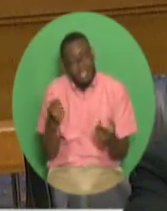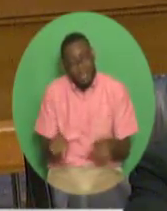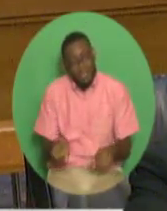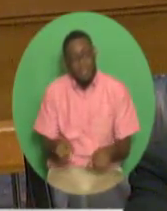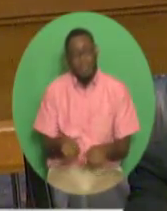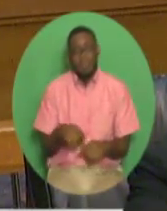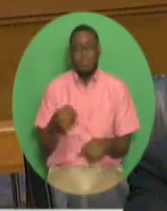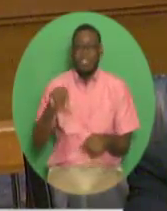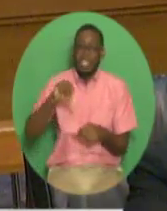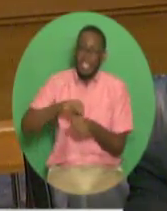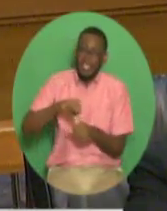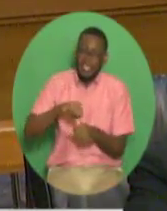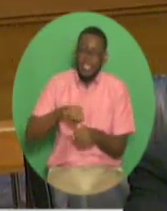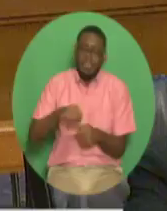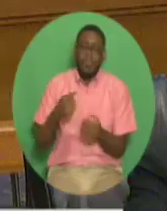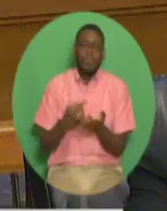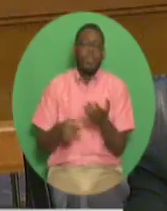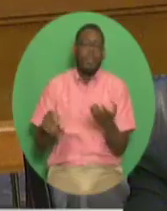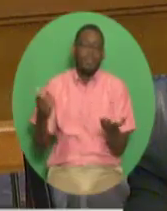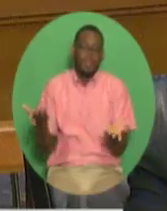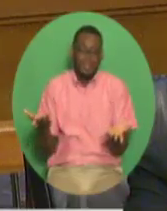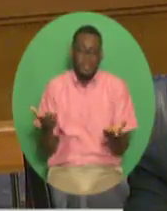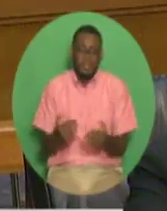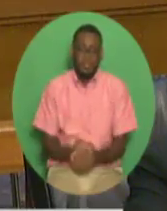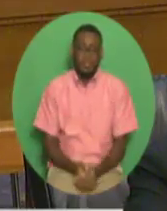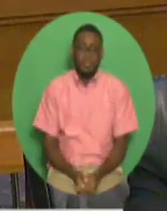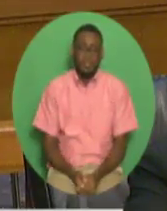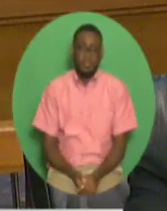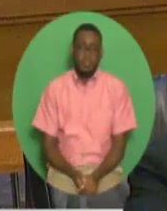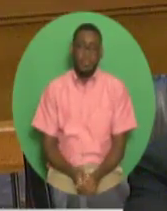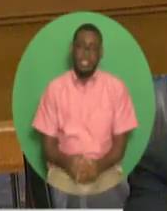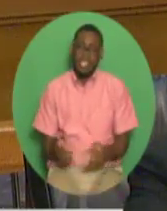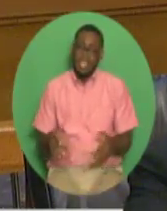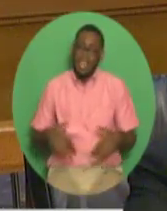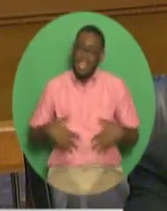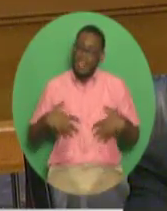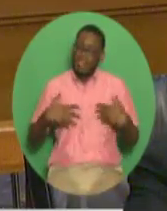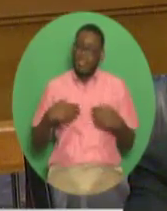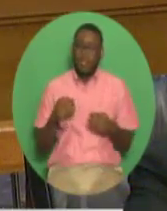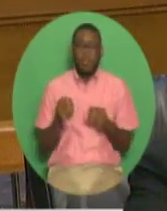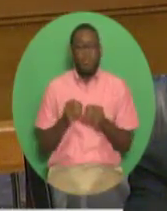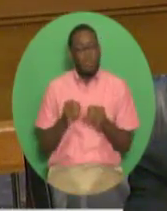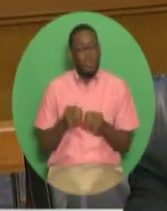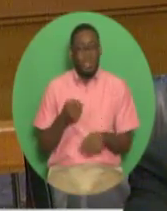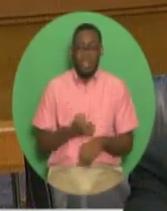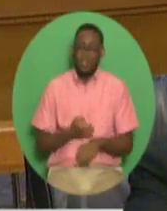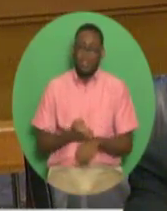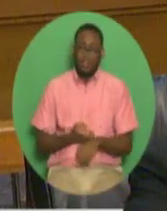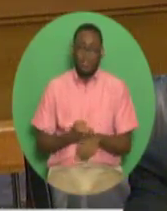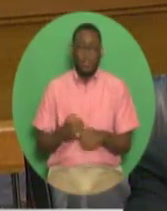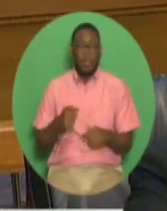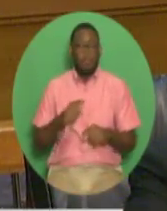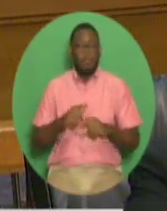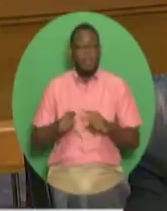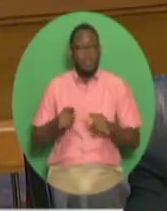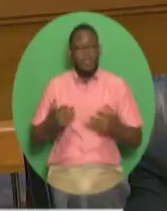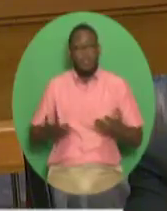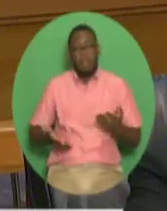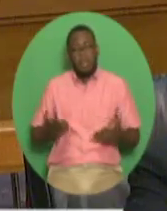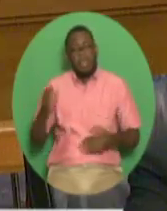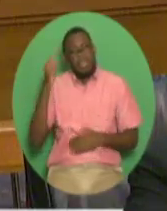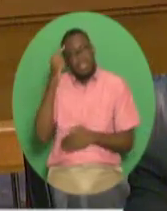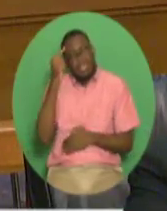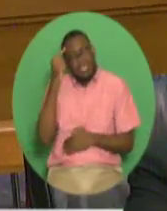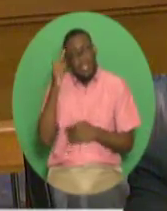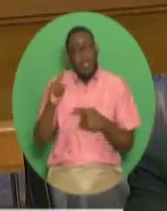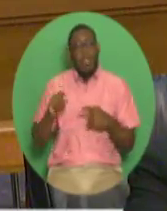at whether that grouping can be given some sort of consideration with regards to the fuel